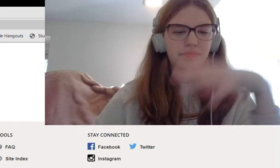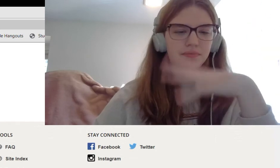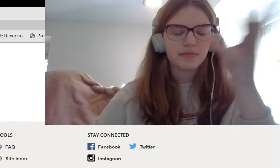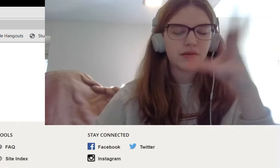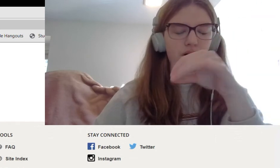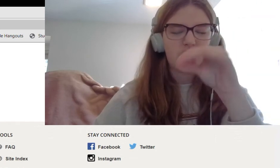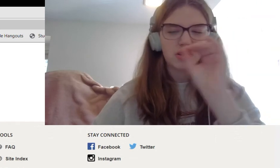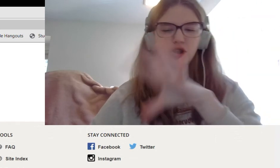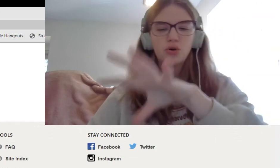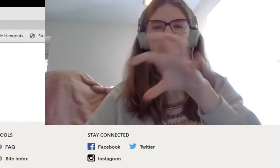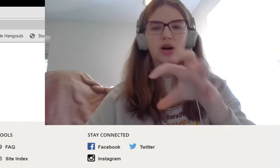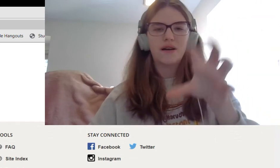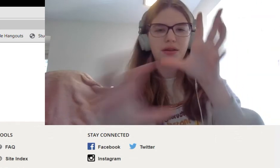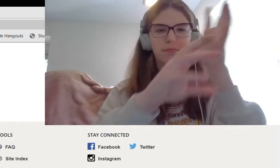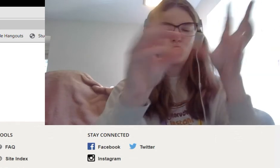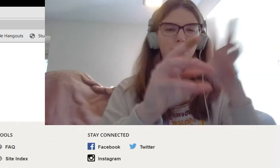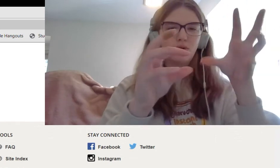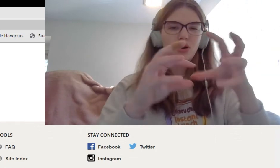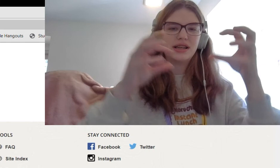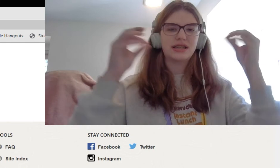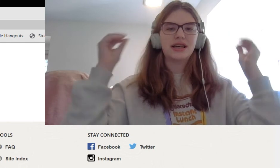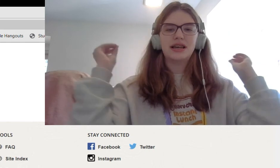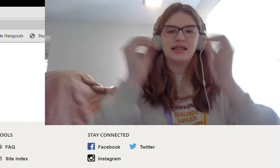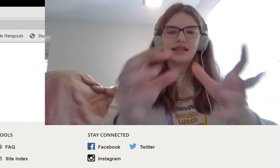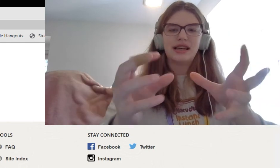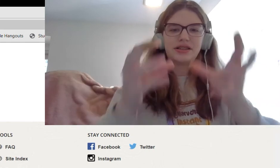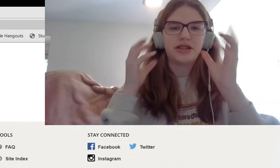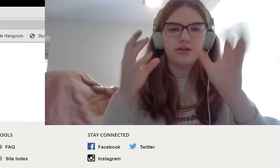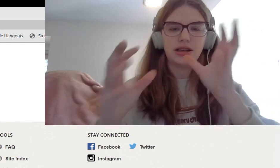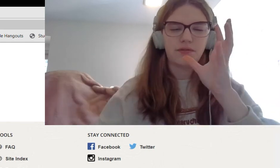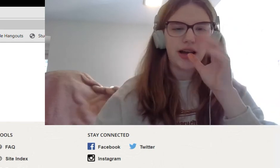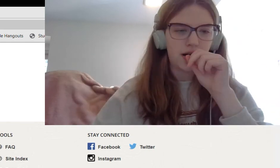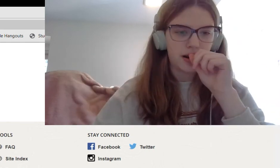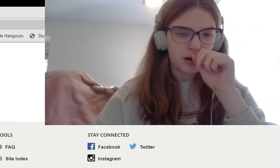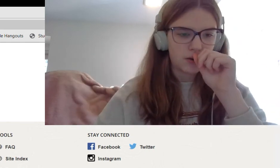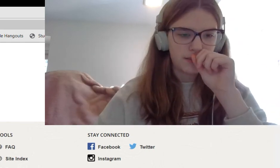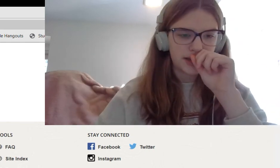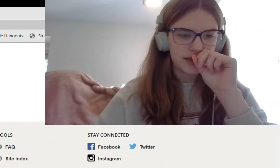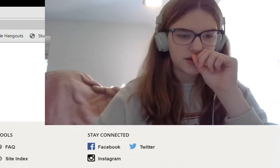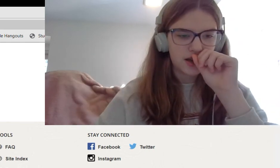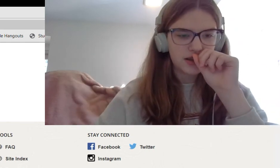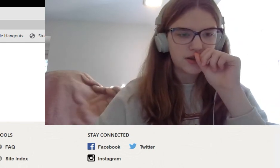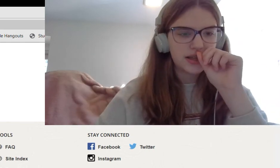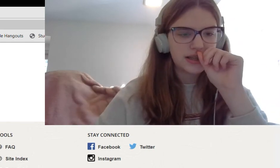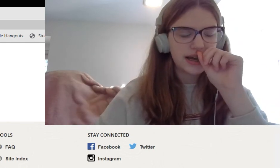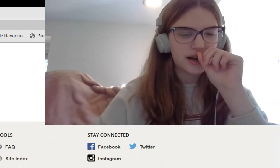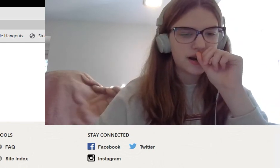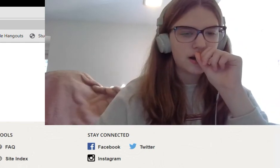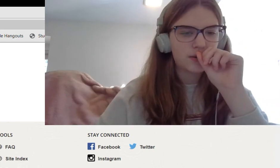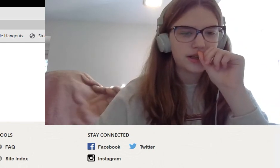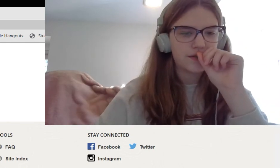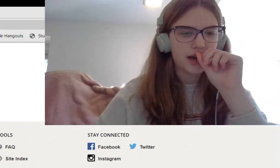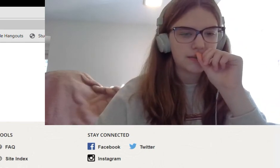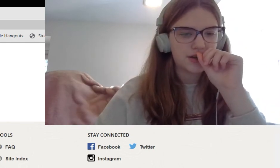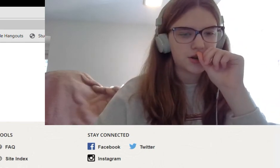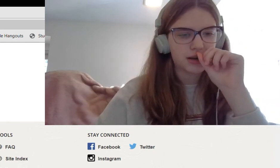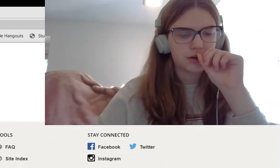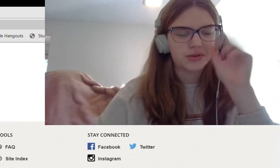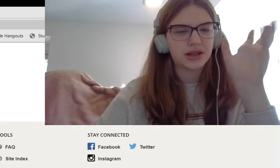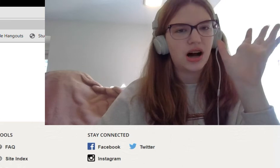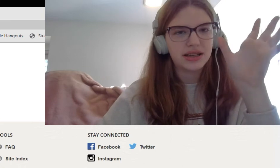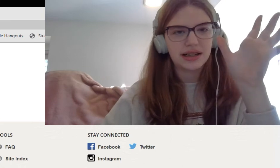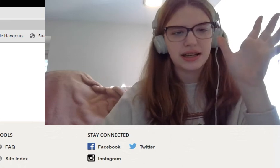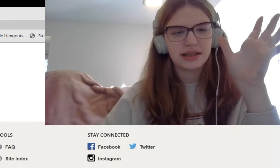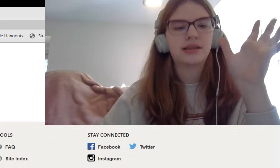tour of the more important details that you need to find on a park website. There's also this here, which I forgot to mention